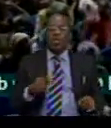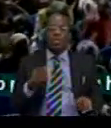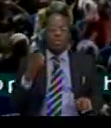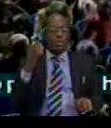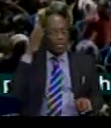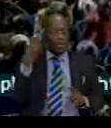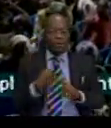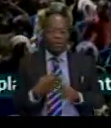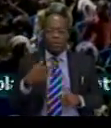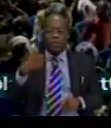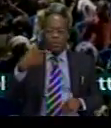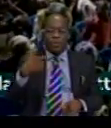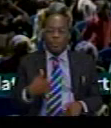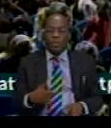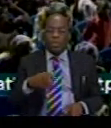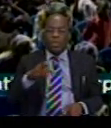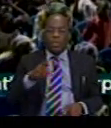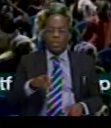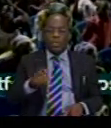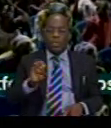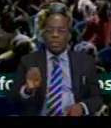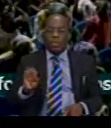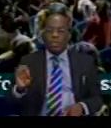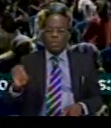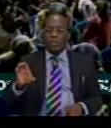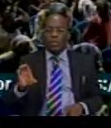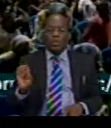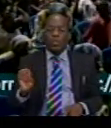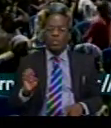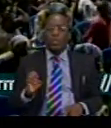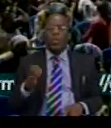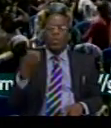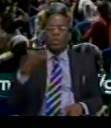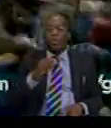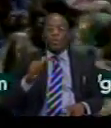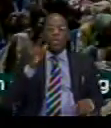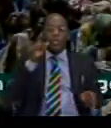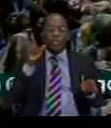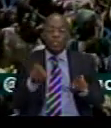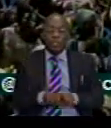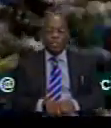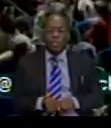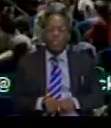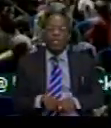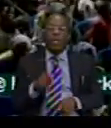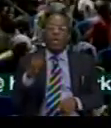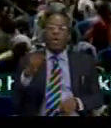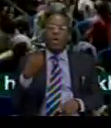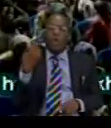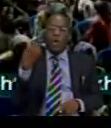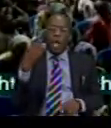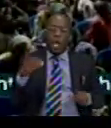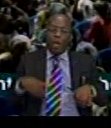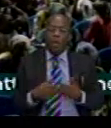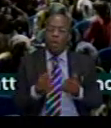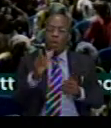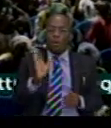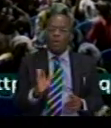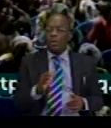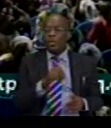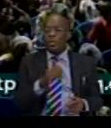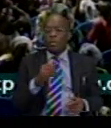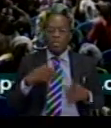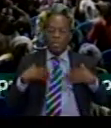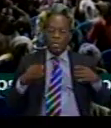is testifying of how the Lord healed her of 23 days of severe uterine bleeding after